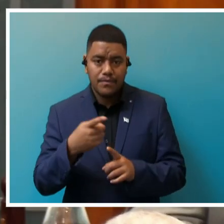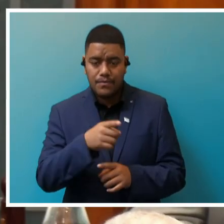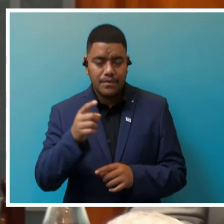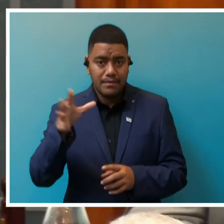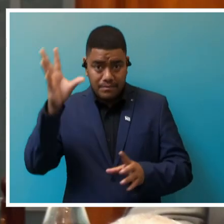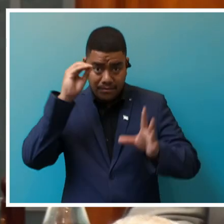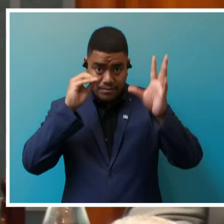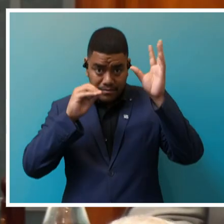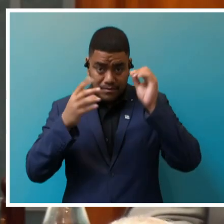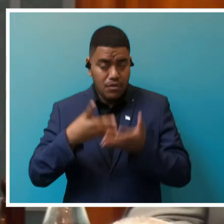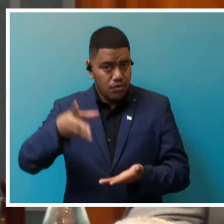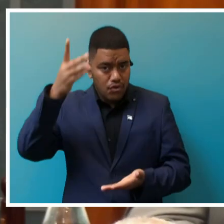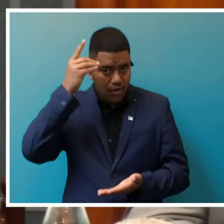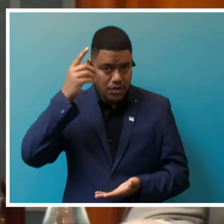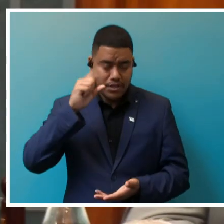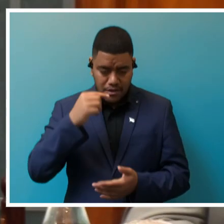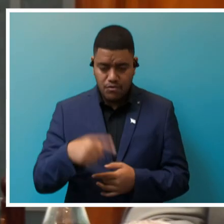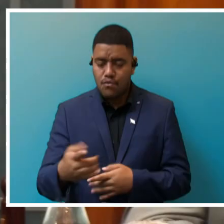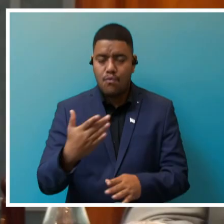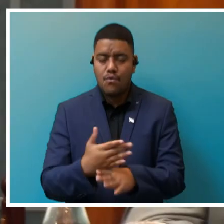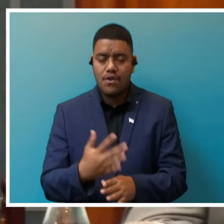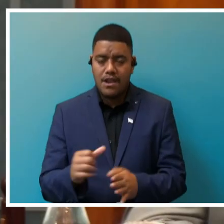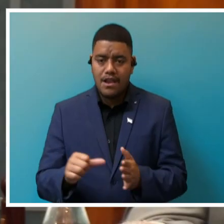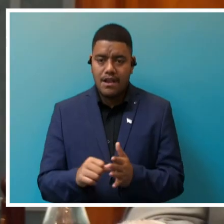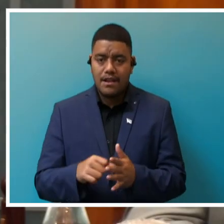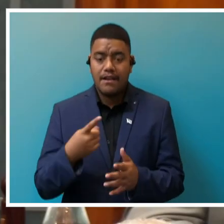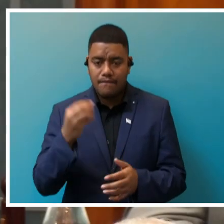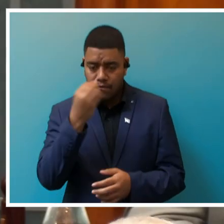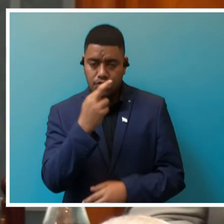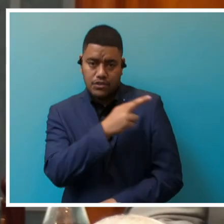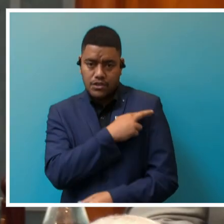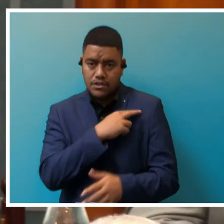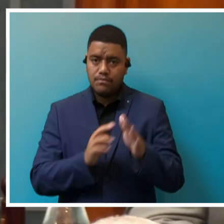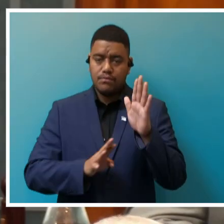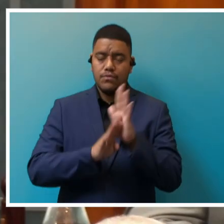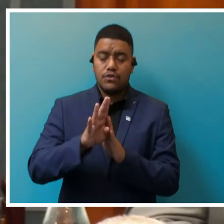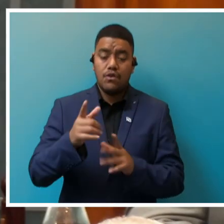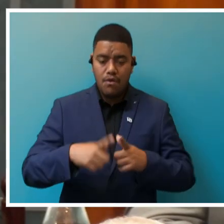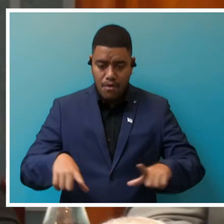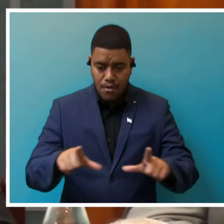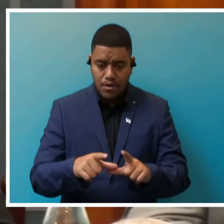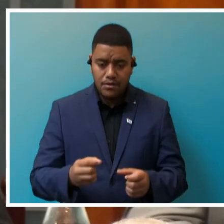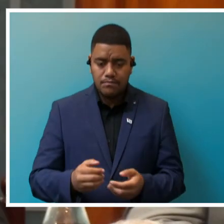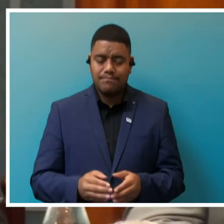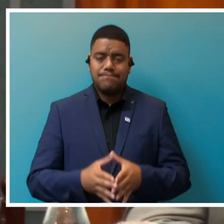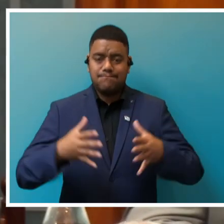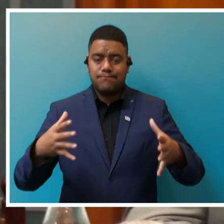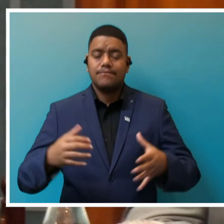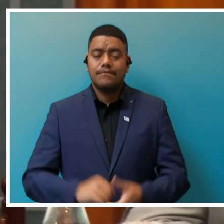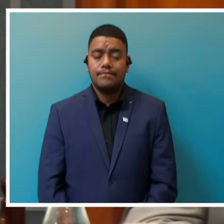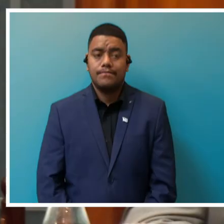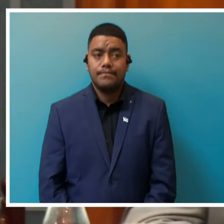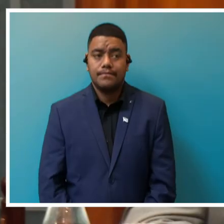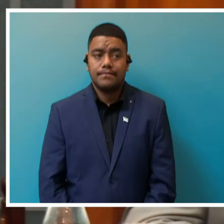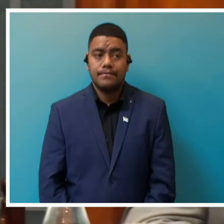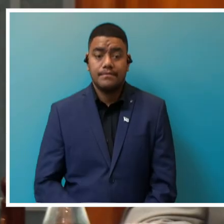aimed at improving productivity, enhancing food security, boosting local production, and reducing reliance on import.